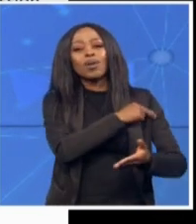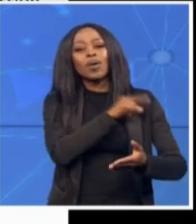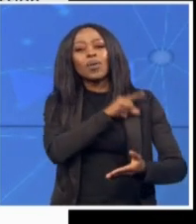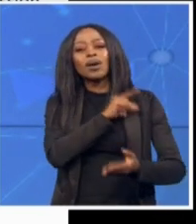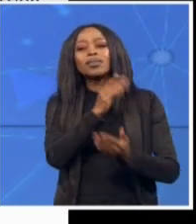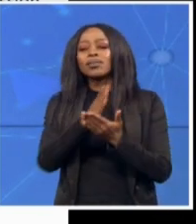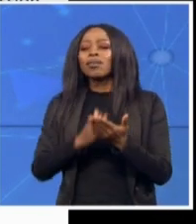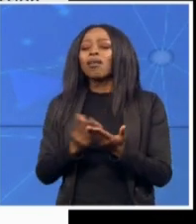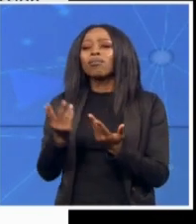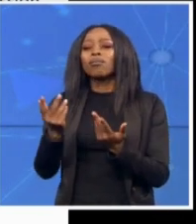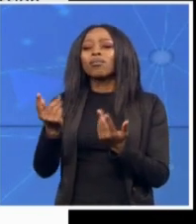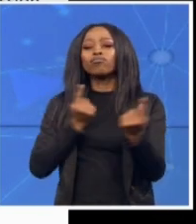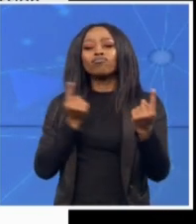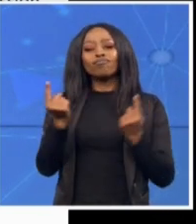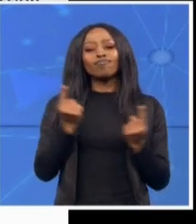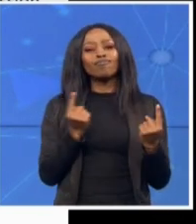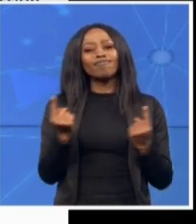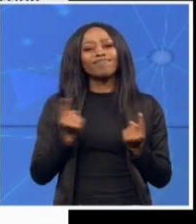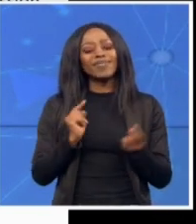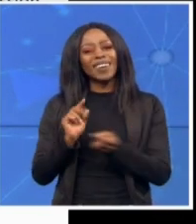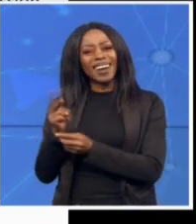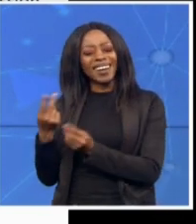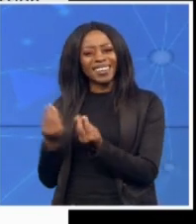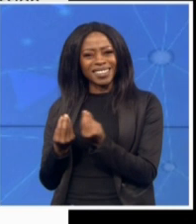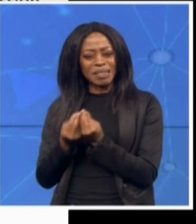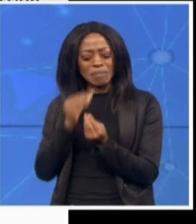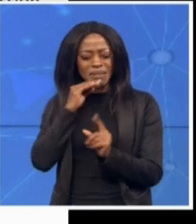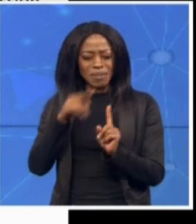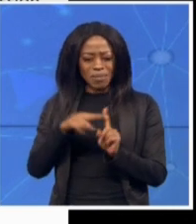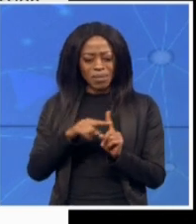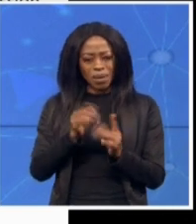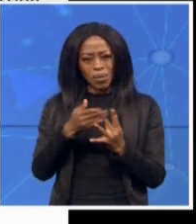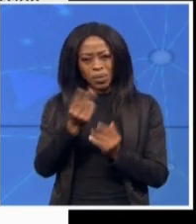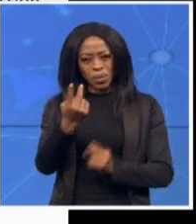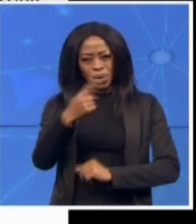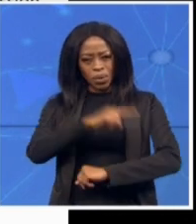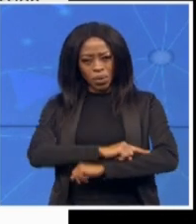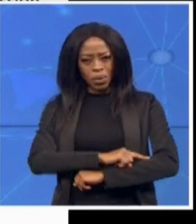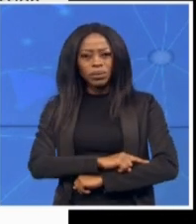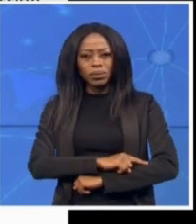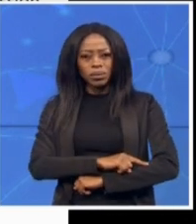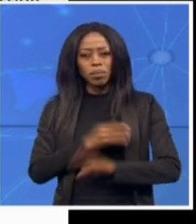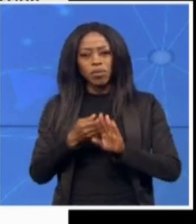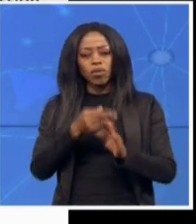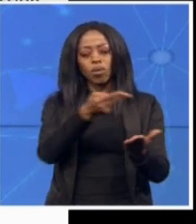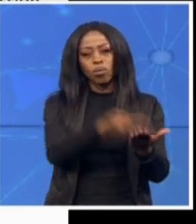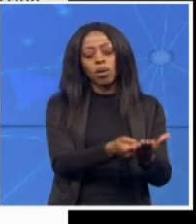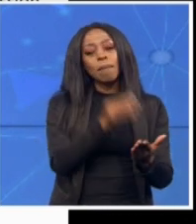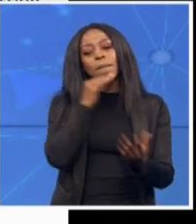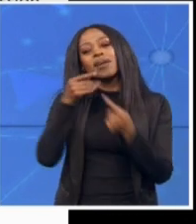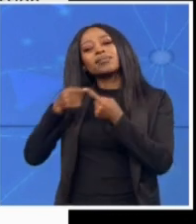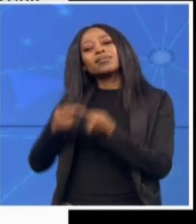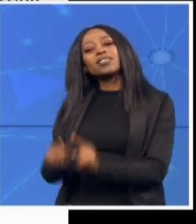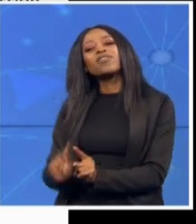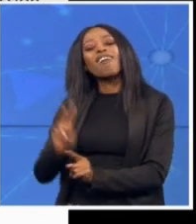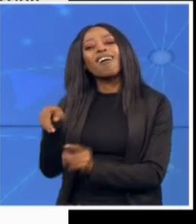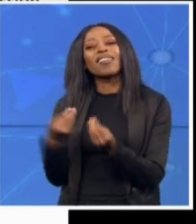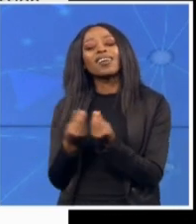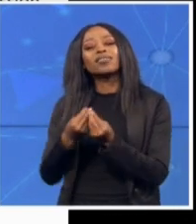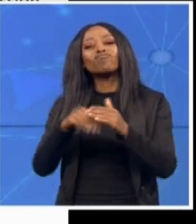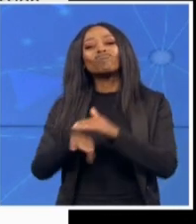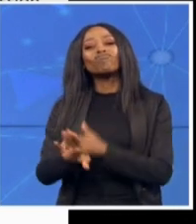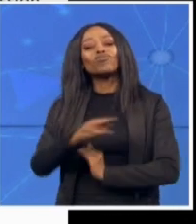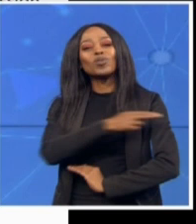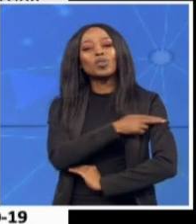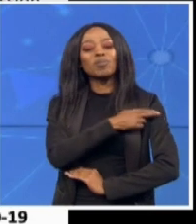a positive test within 21 days of the admission, and they could be coming for completely other things in terms of